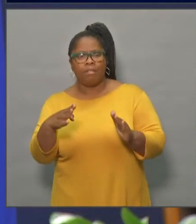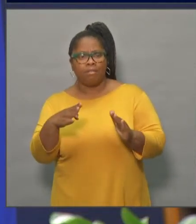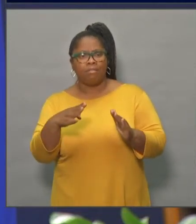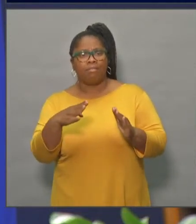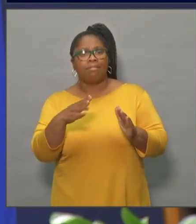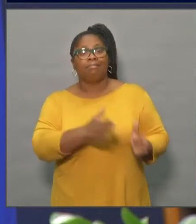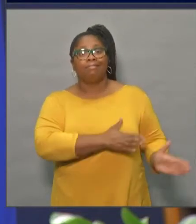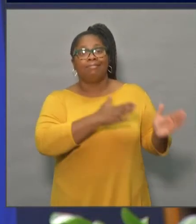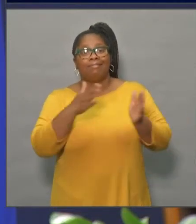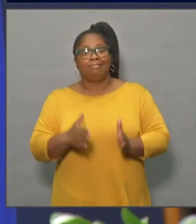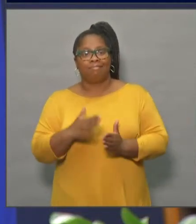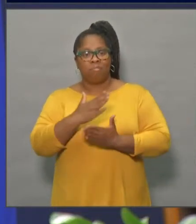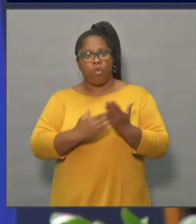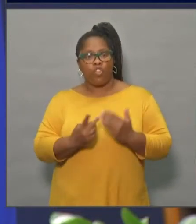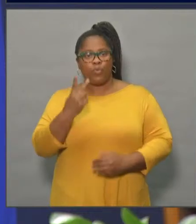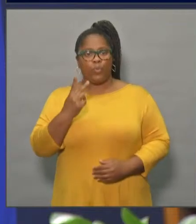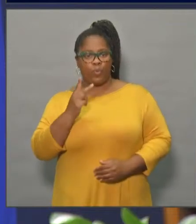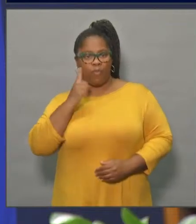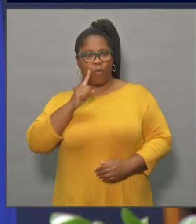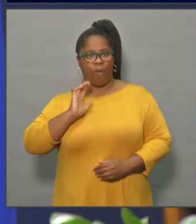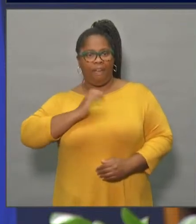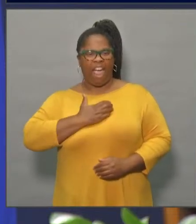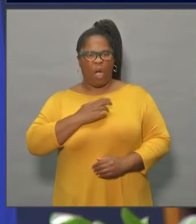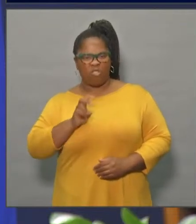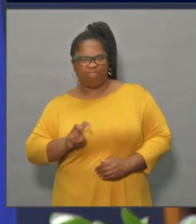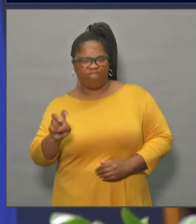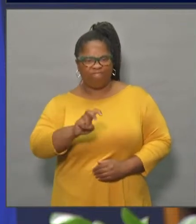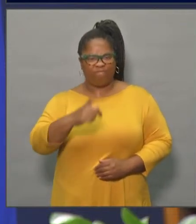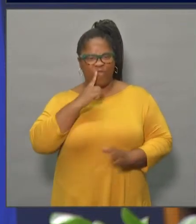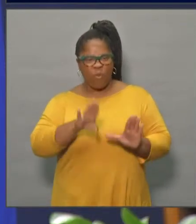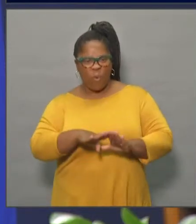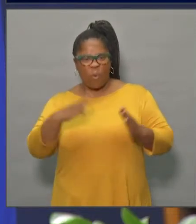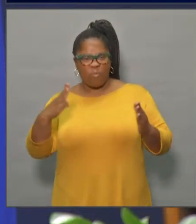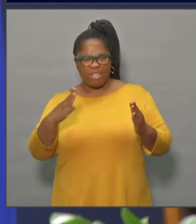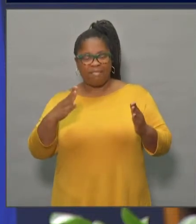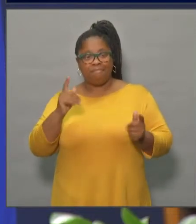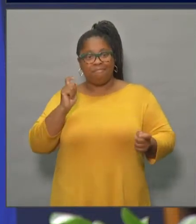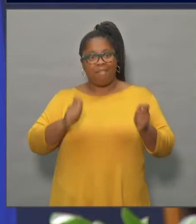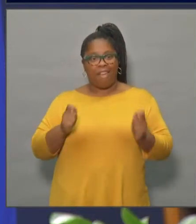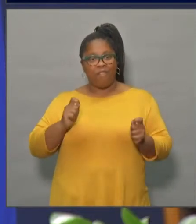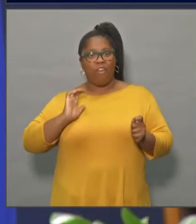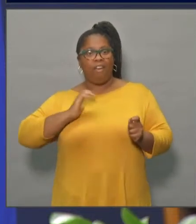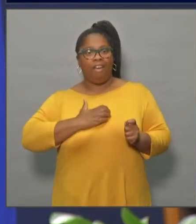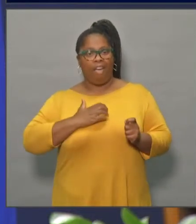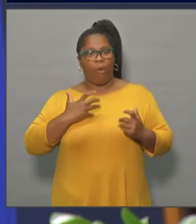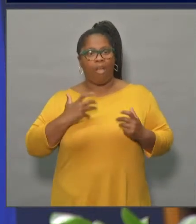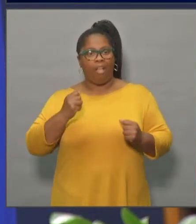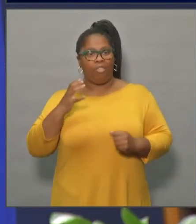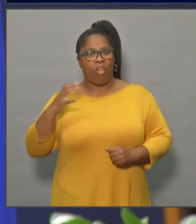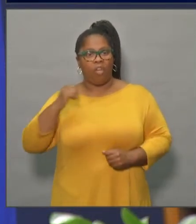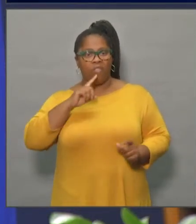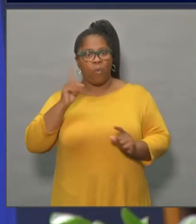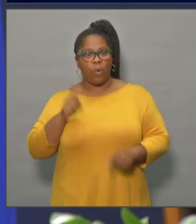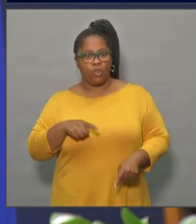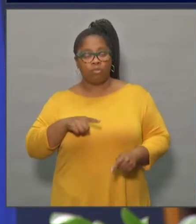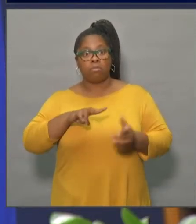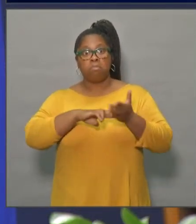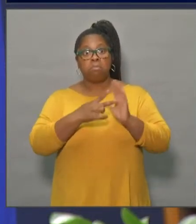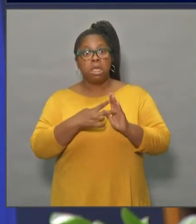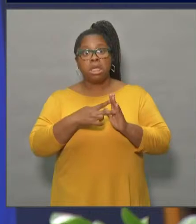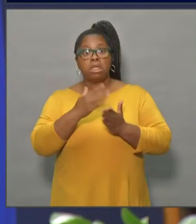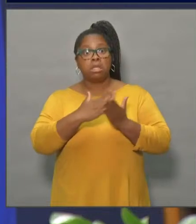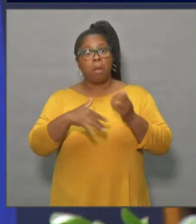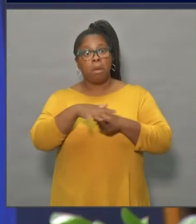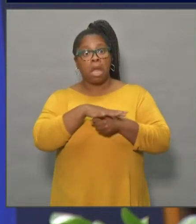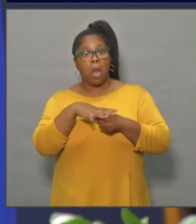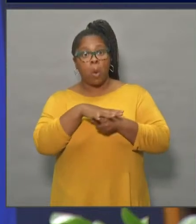to modify the stay-at-home orders. By doing so, the governor is allowing counties that have met certain benchmarks to move